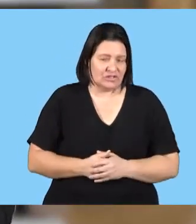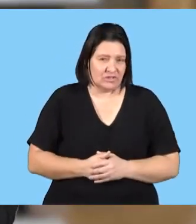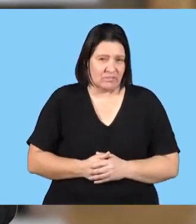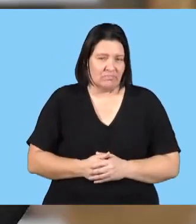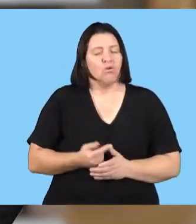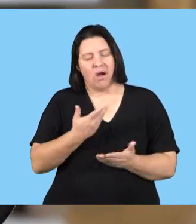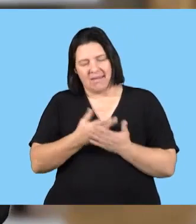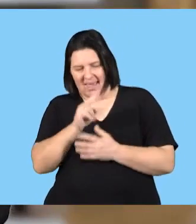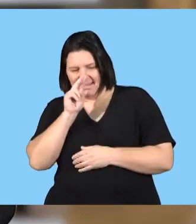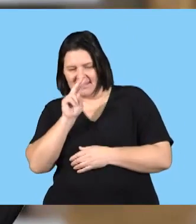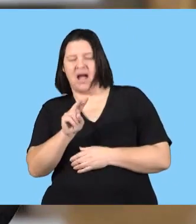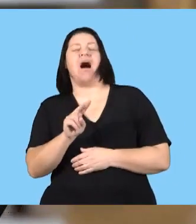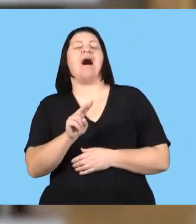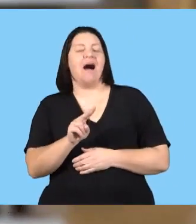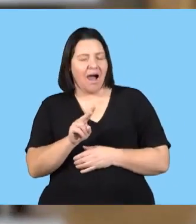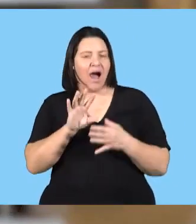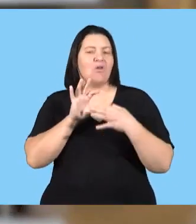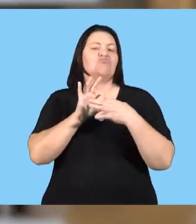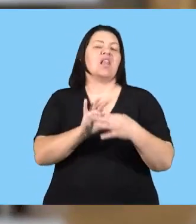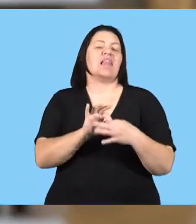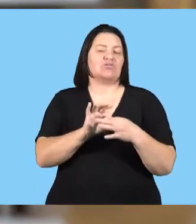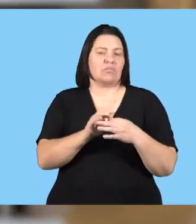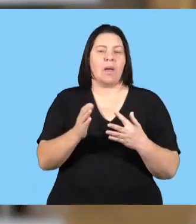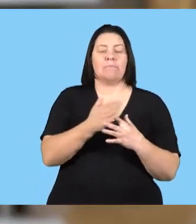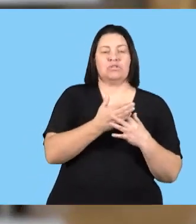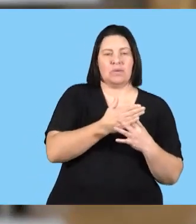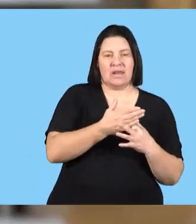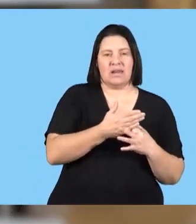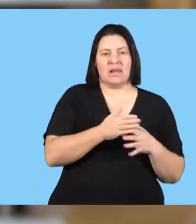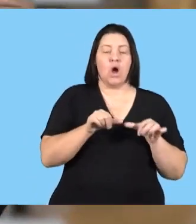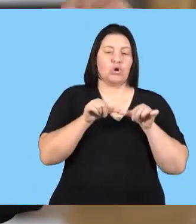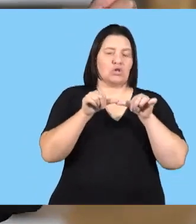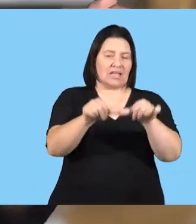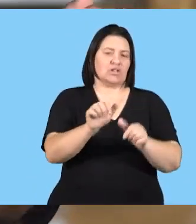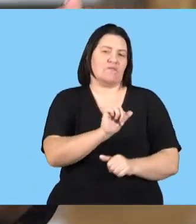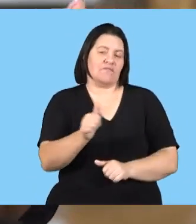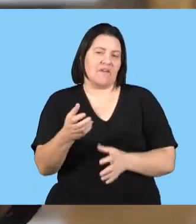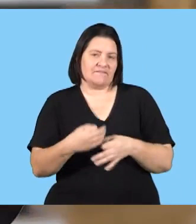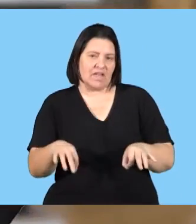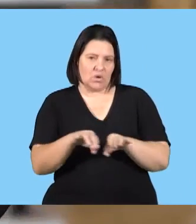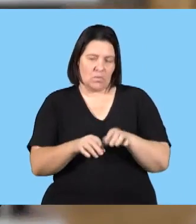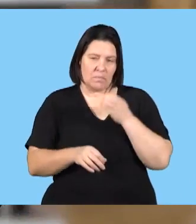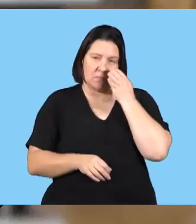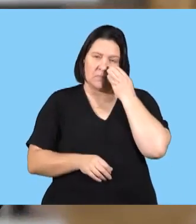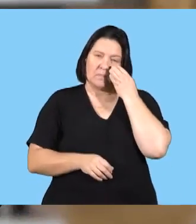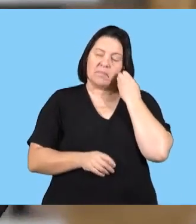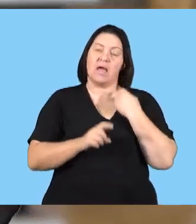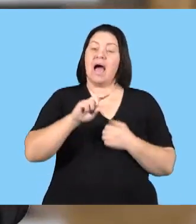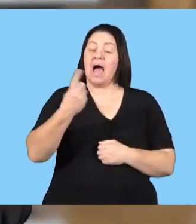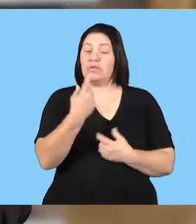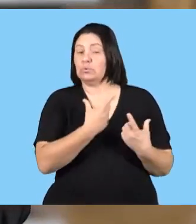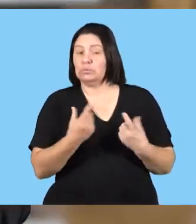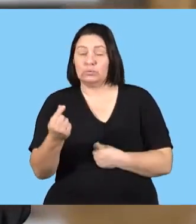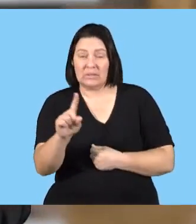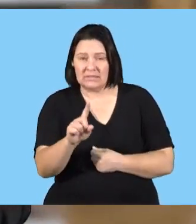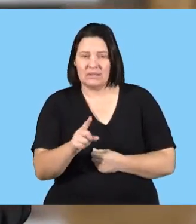relationship. You are able to see what the relationship is between the consecutive values. So the other thing that you can